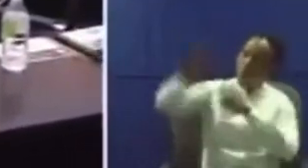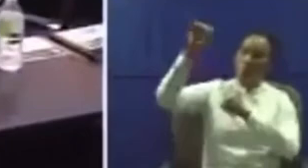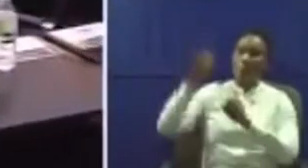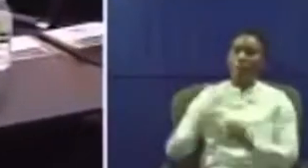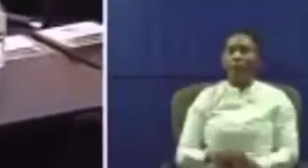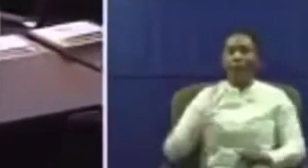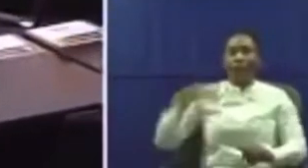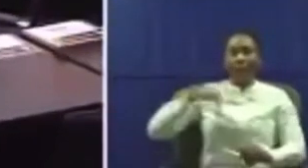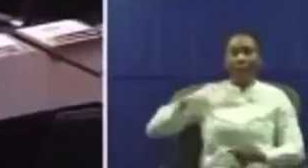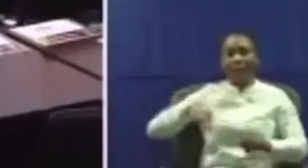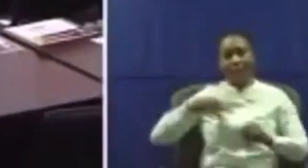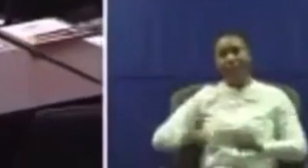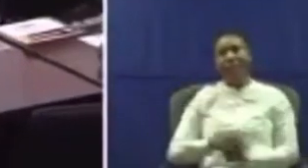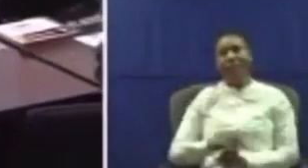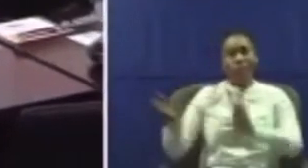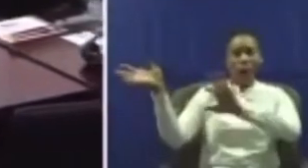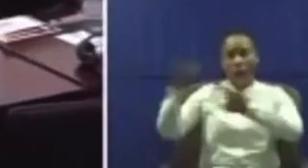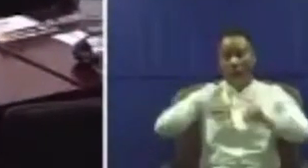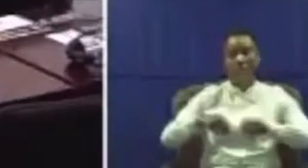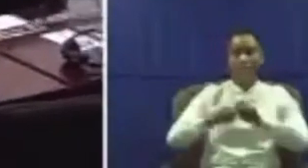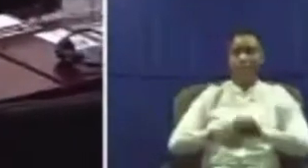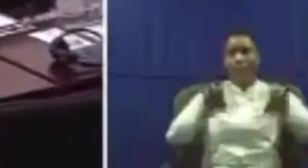Ladies.